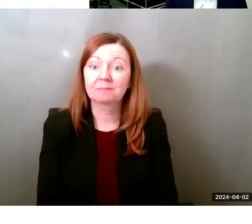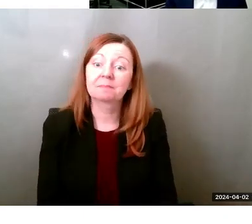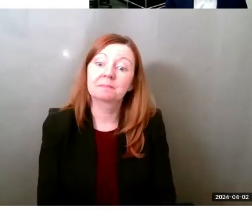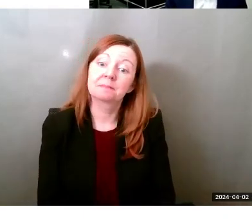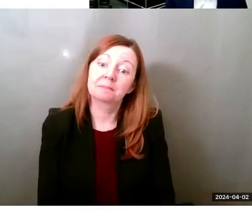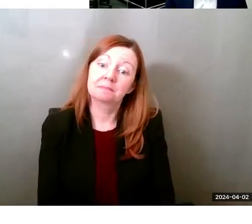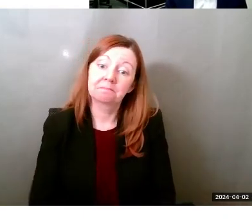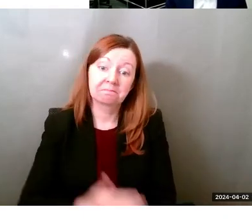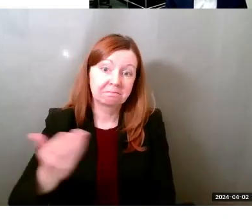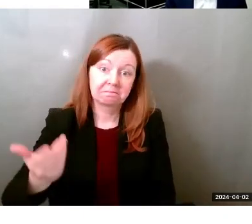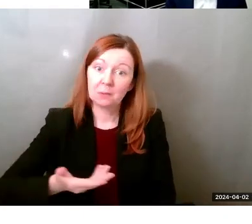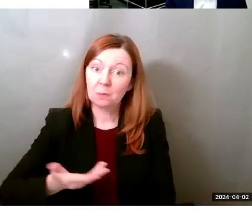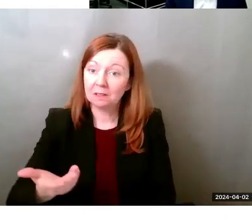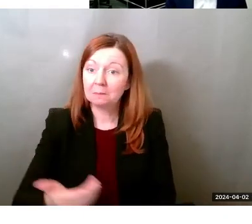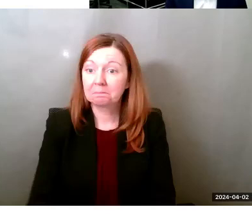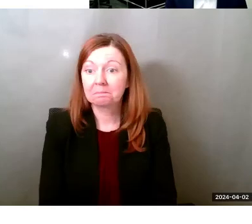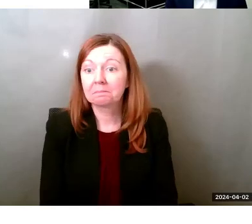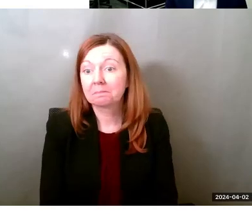we welcome that.